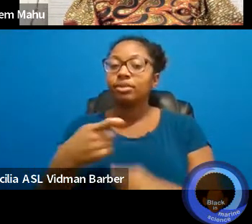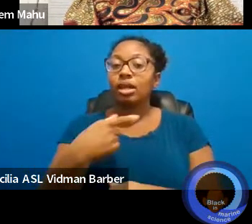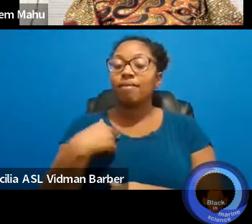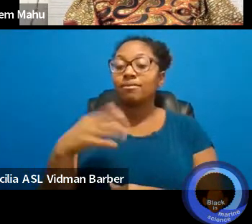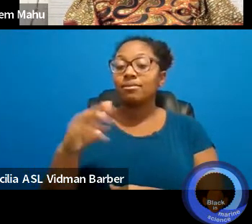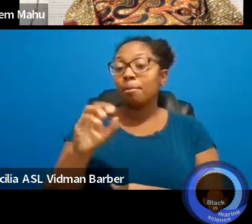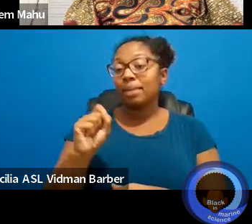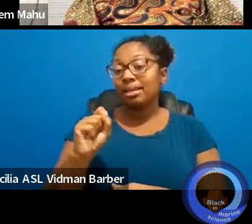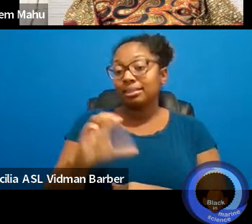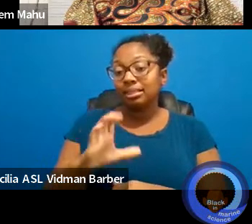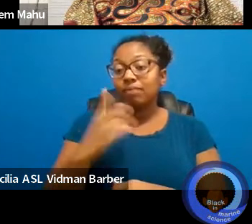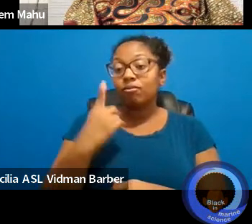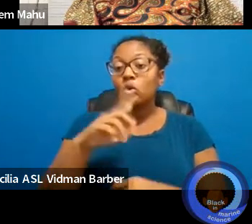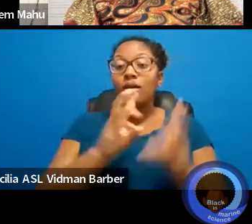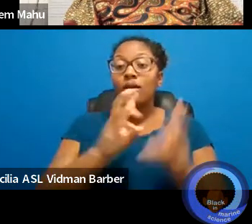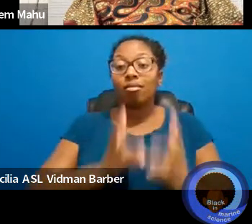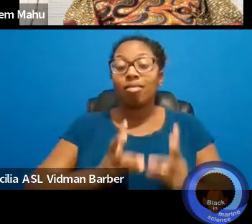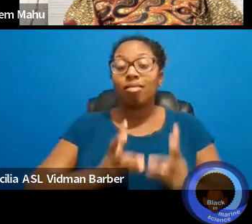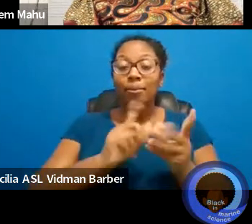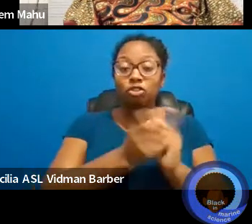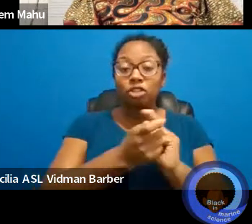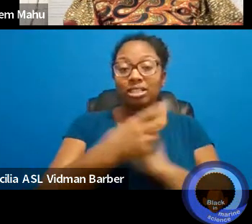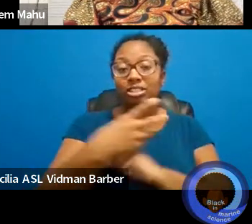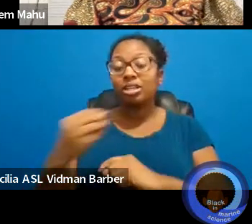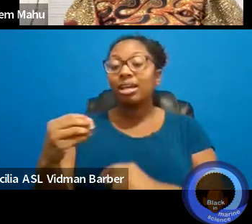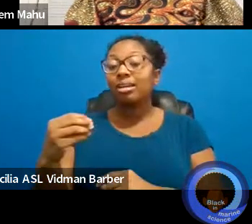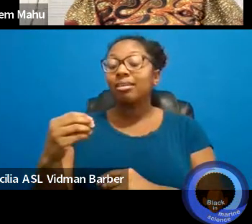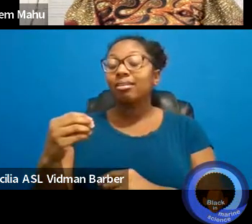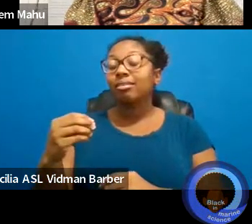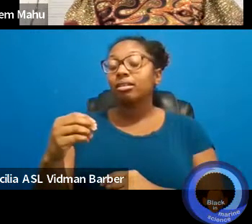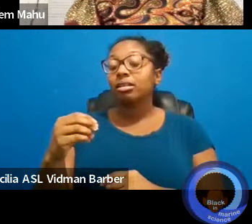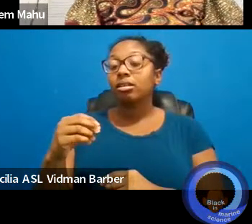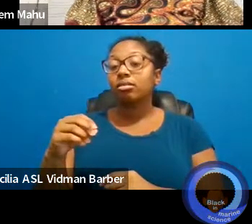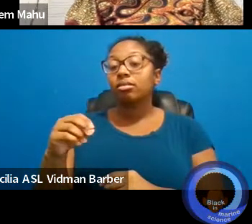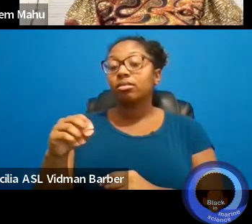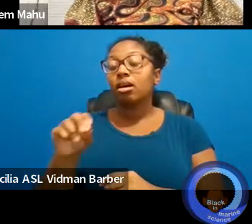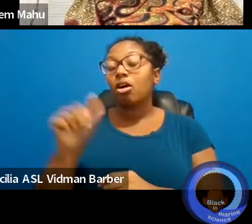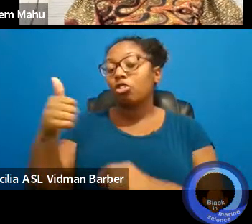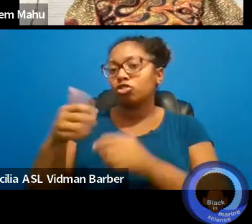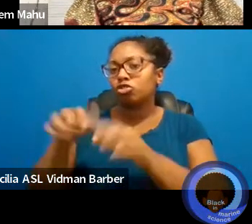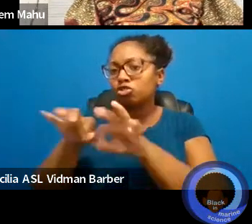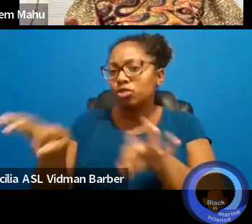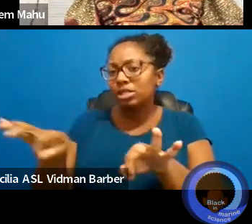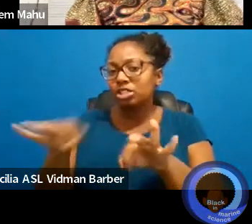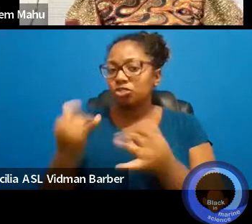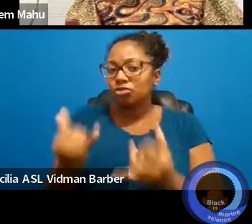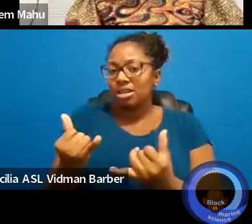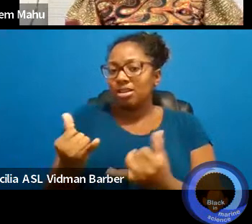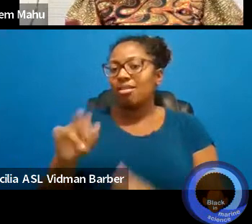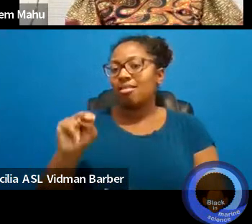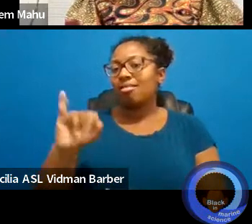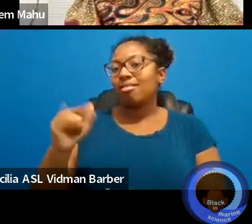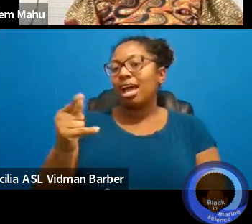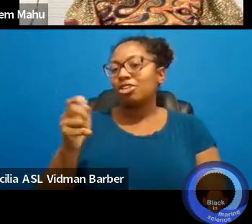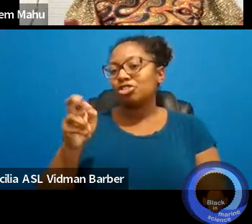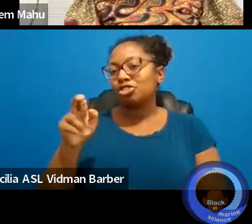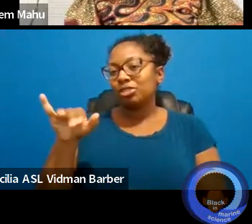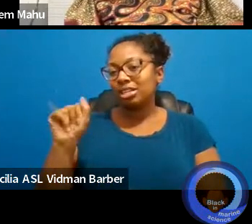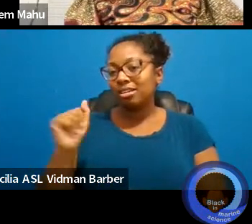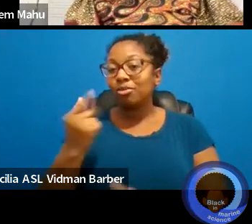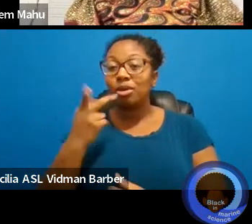and marine science in Cape Verde. She's currently located in Nigeria, And we look forward to seeing her